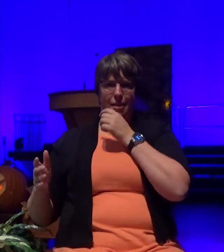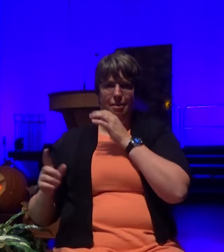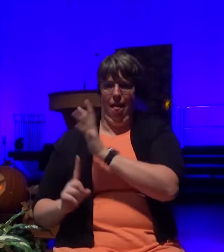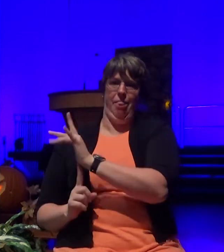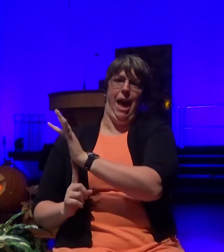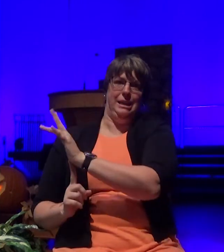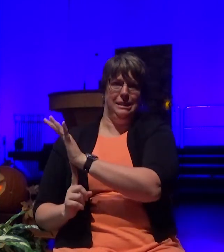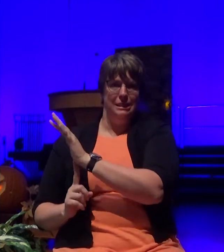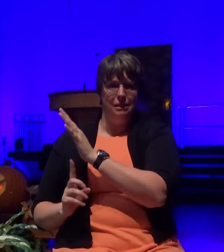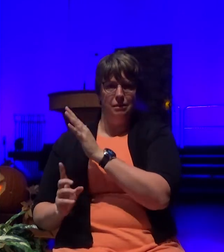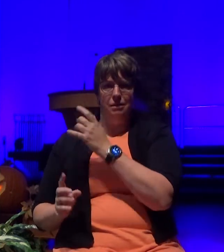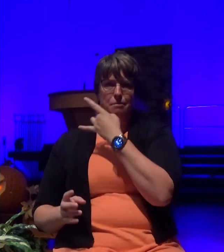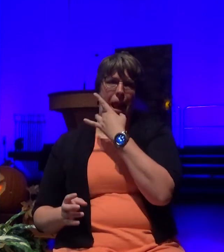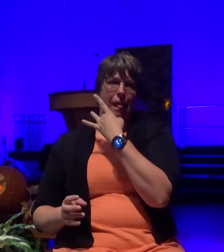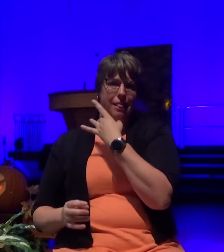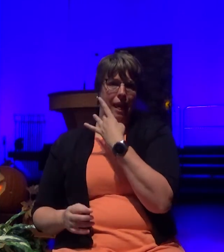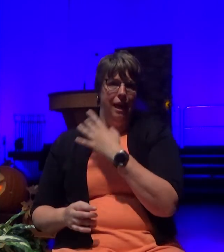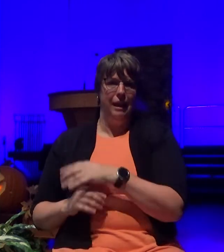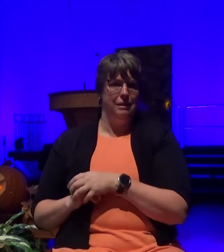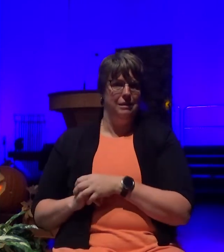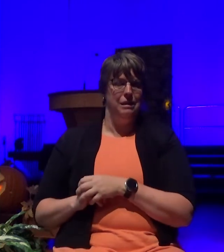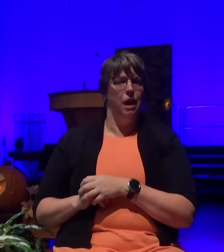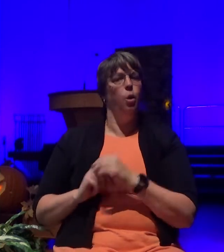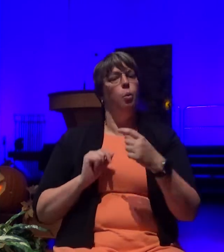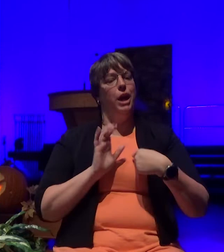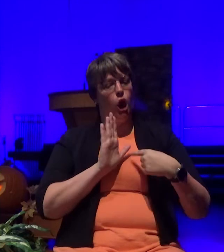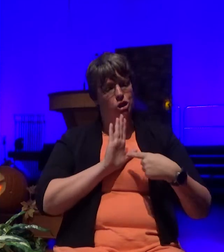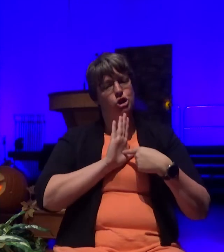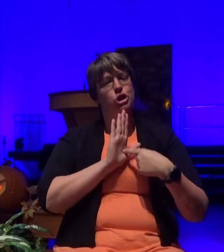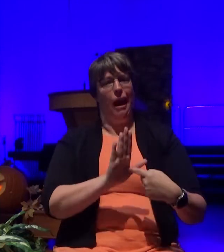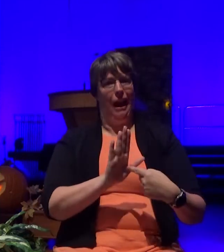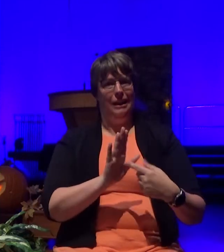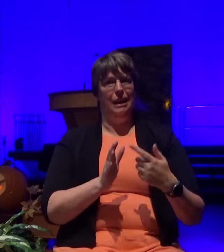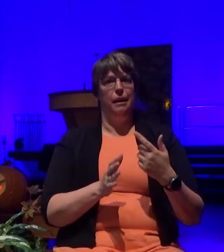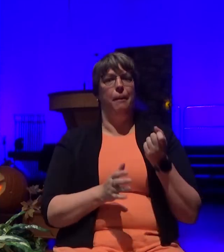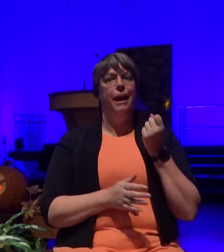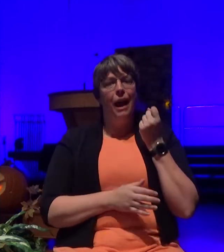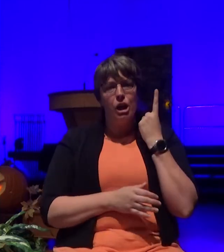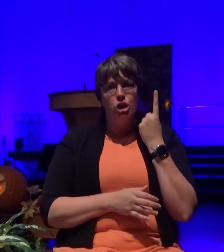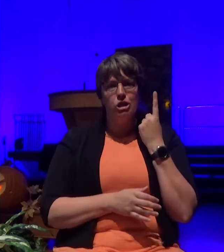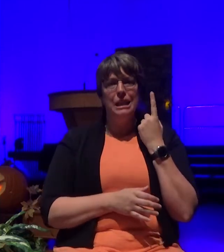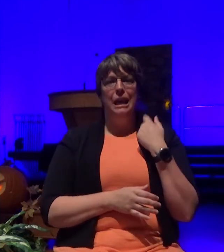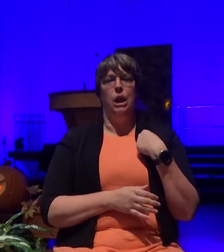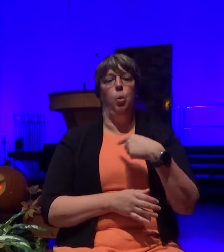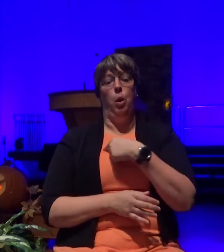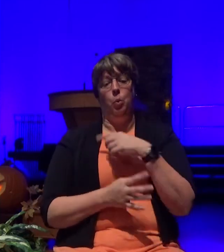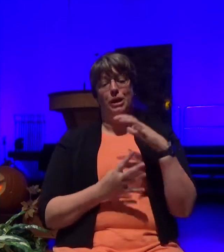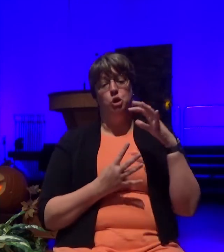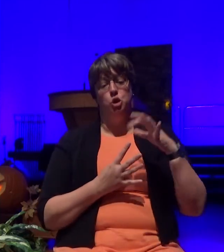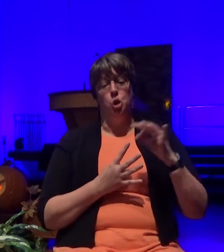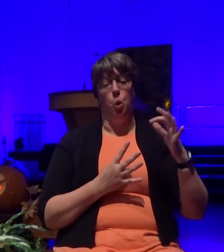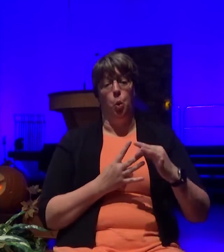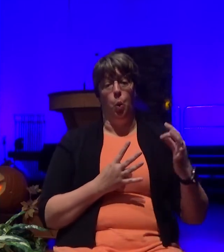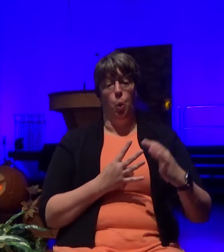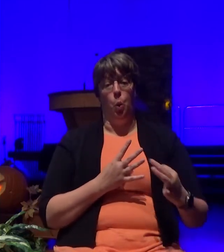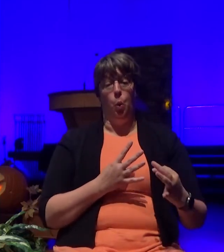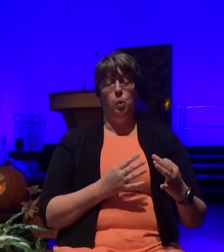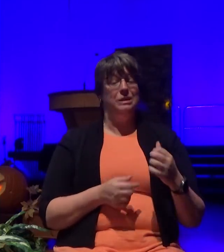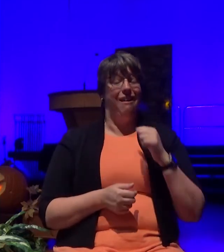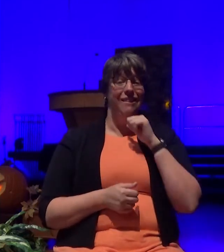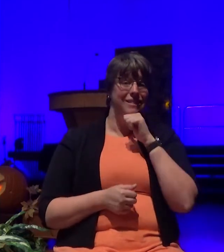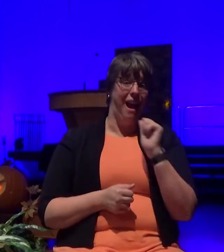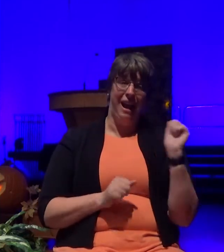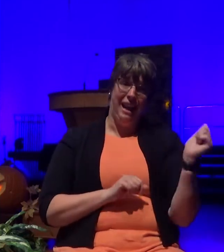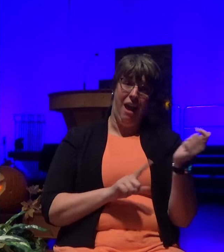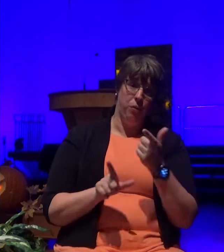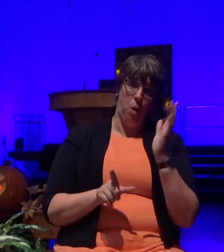our rhythm of life. We shine by understanding that when we choose to shine and be who we are, not everyone's gonna be thrilled